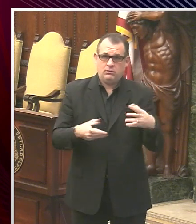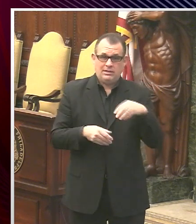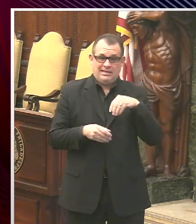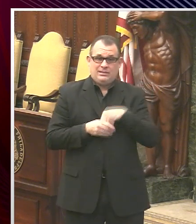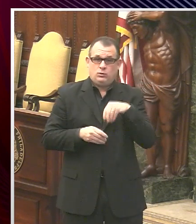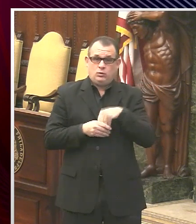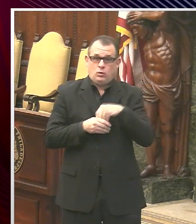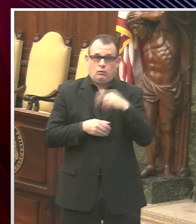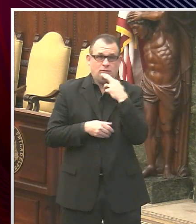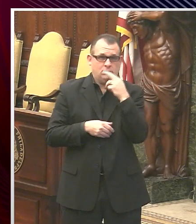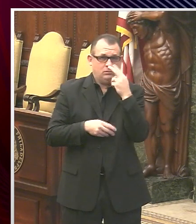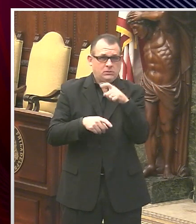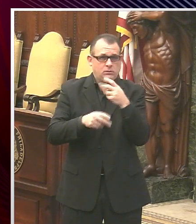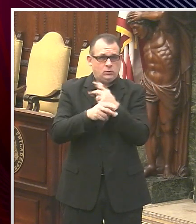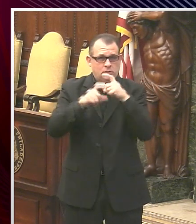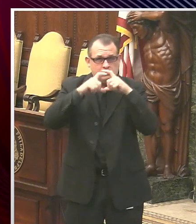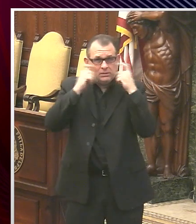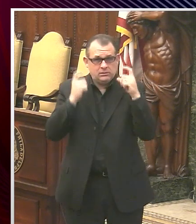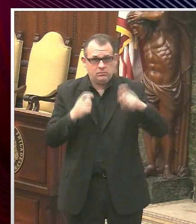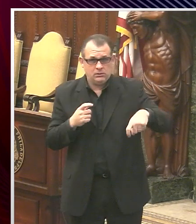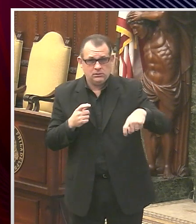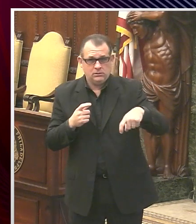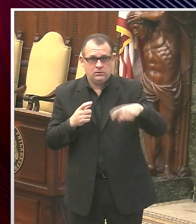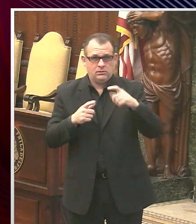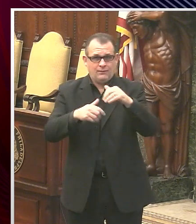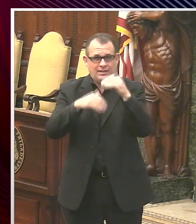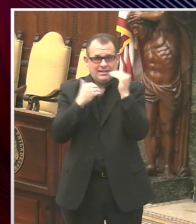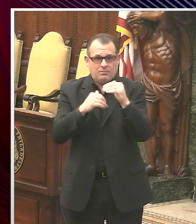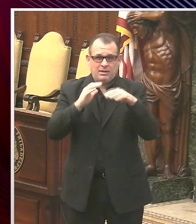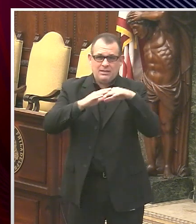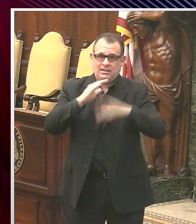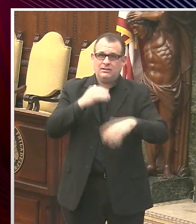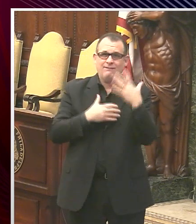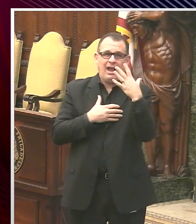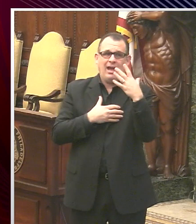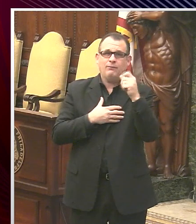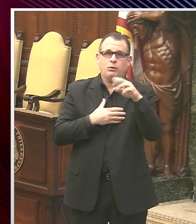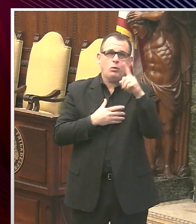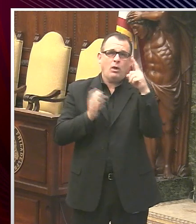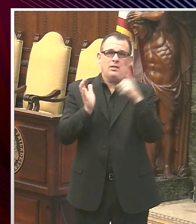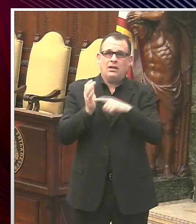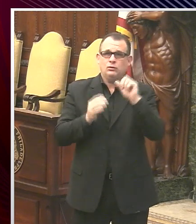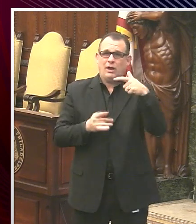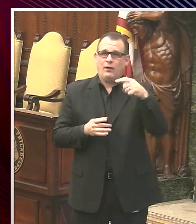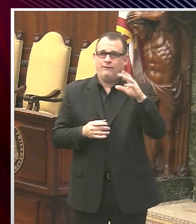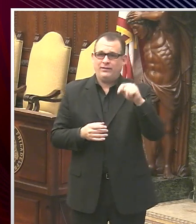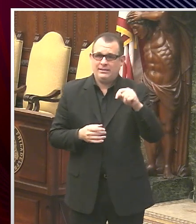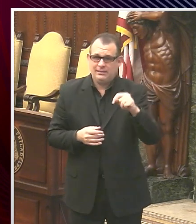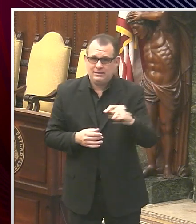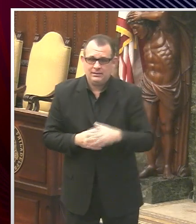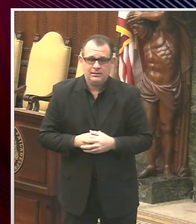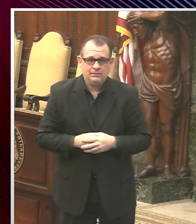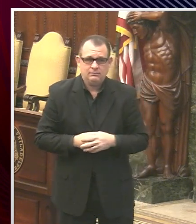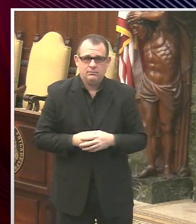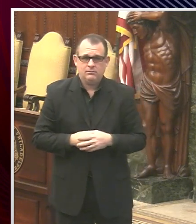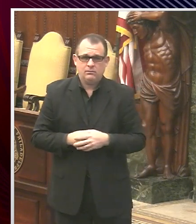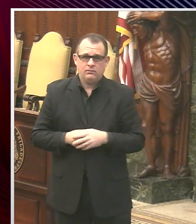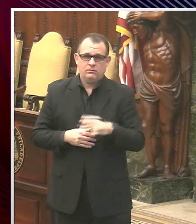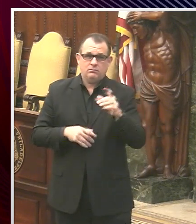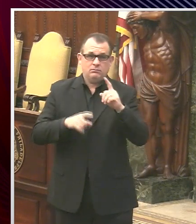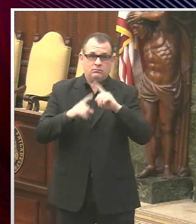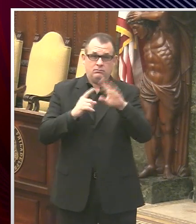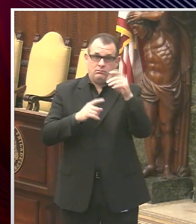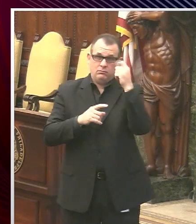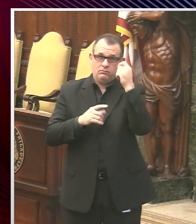all times, and density must be limited to fewer than 5 people per 1,000 square feet. So as we start the new year, I'm